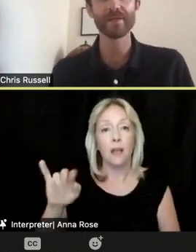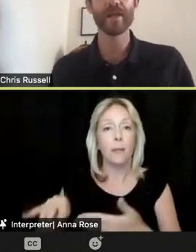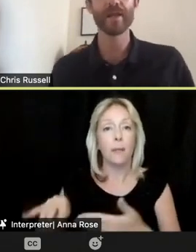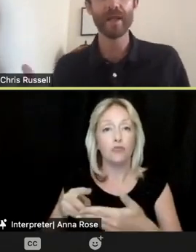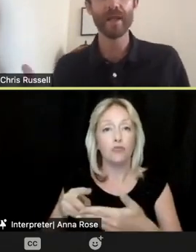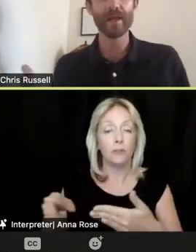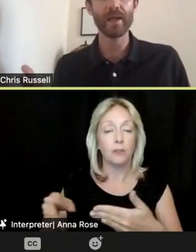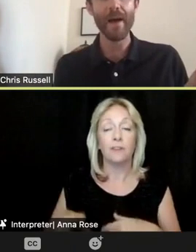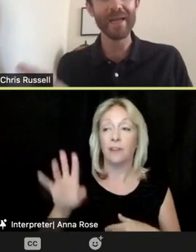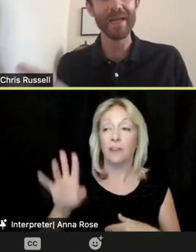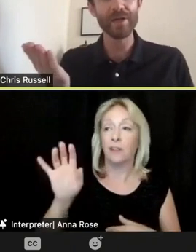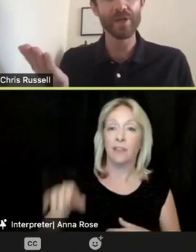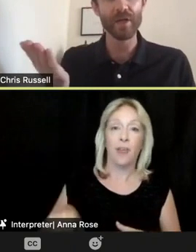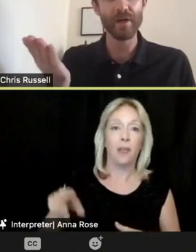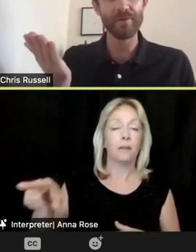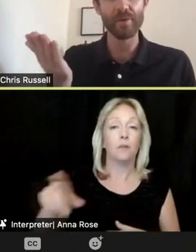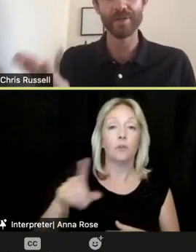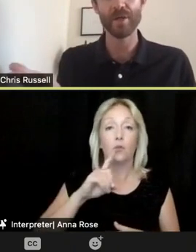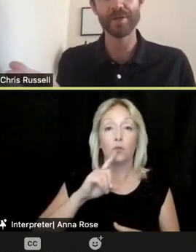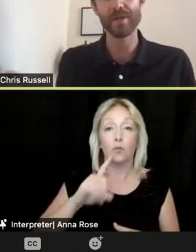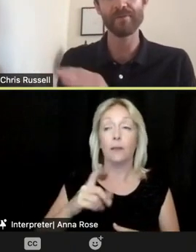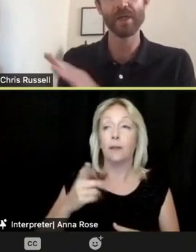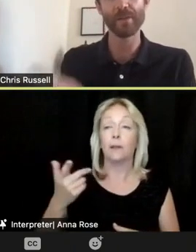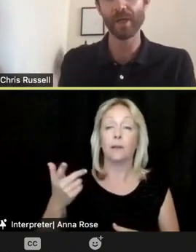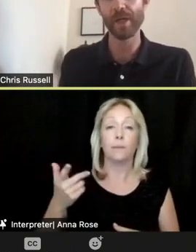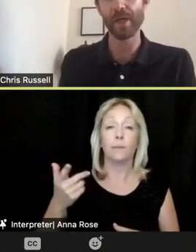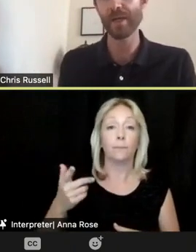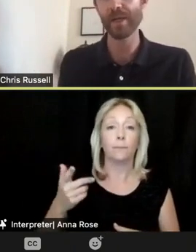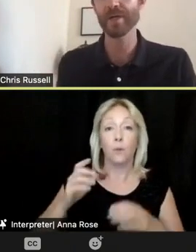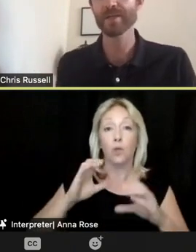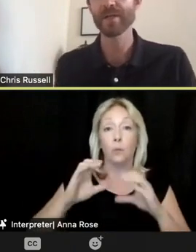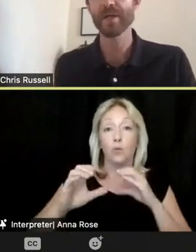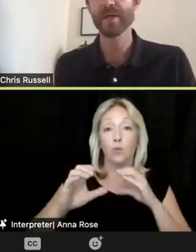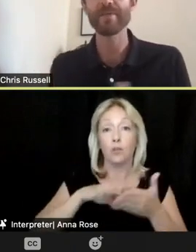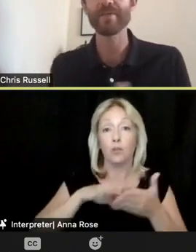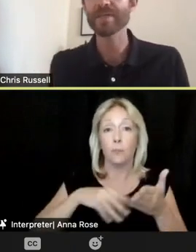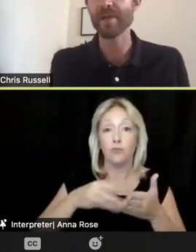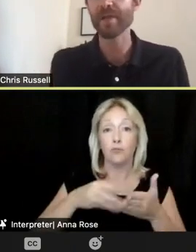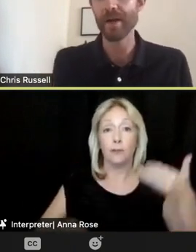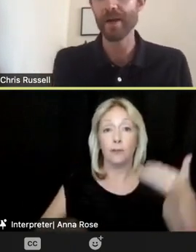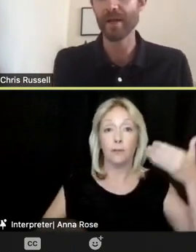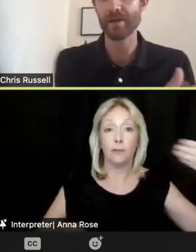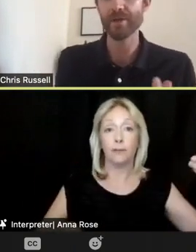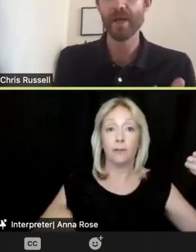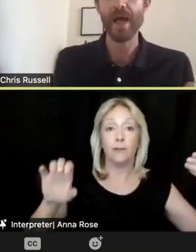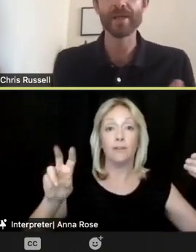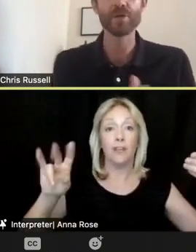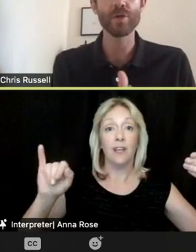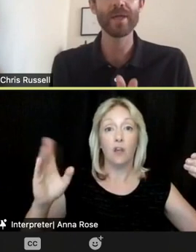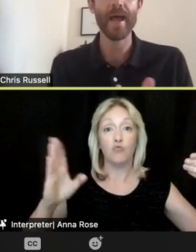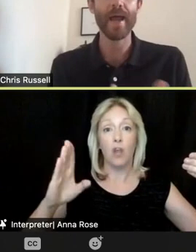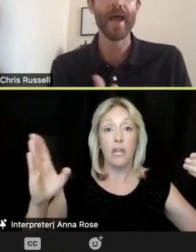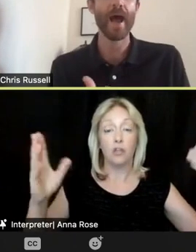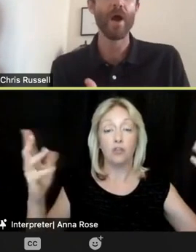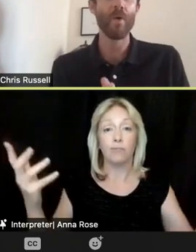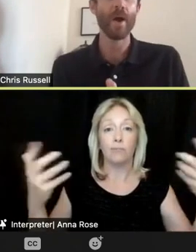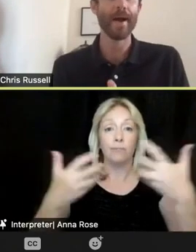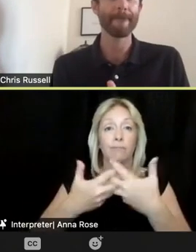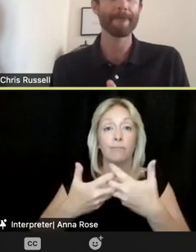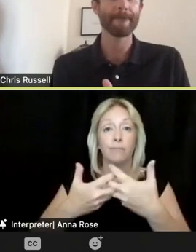is basically a combination of the results of the communication matrix and the CVI range. And it's looking